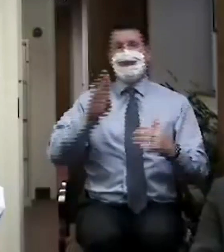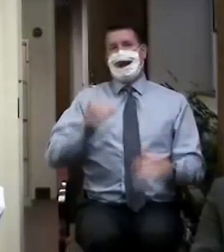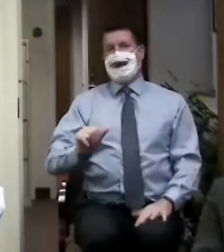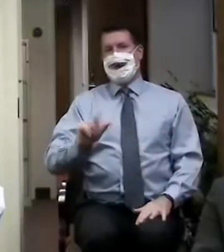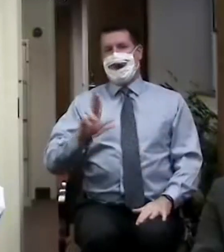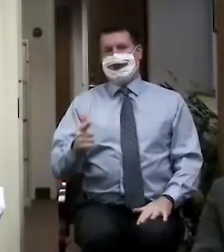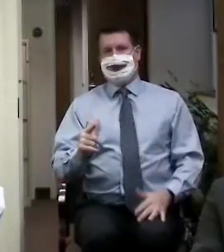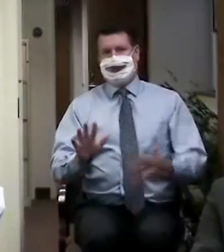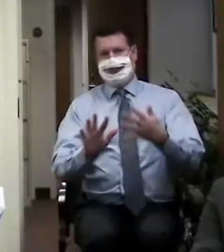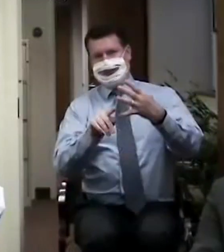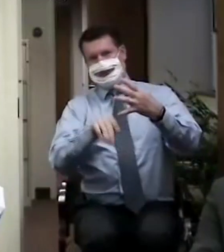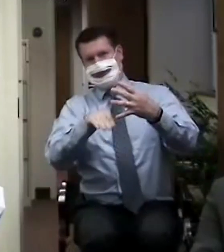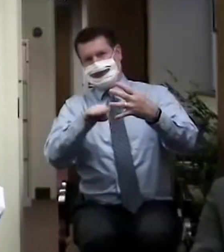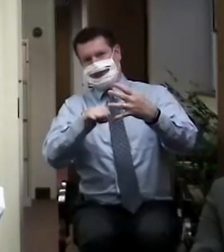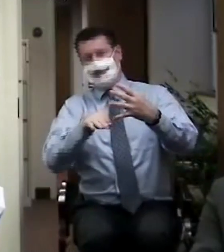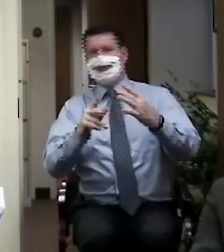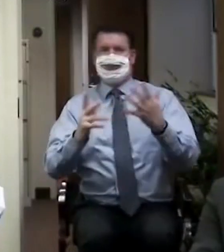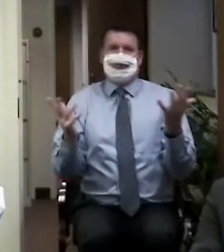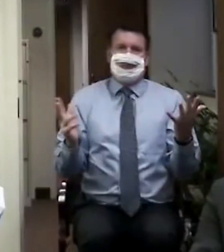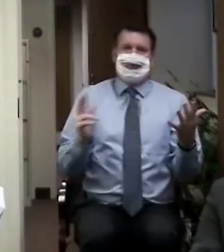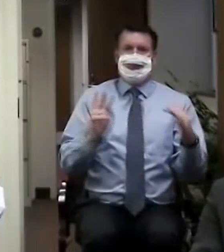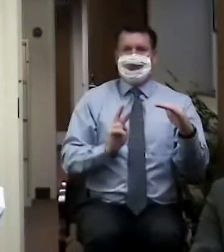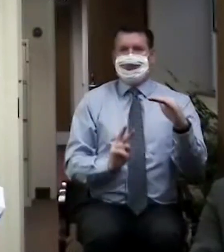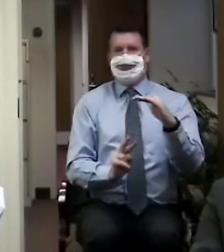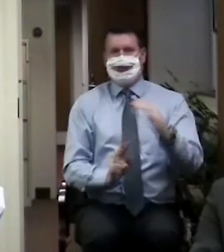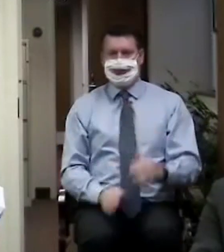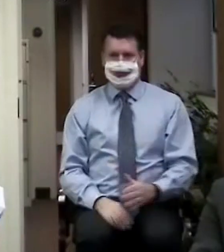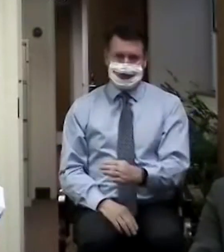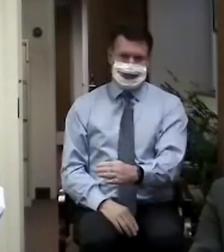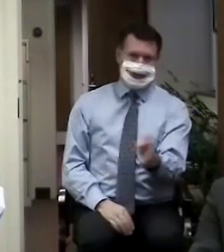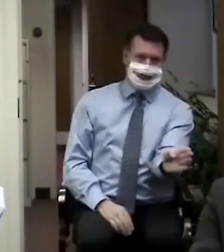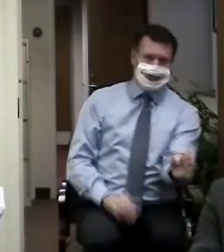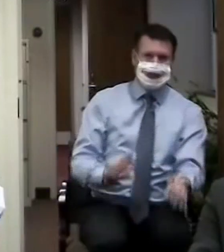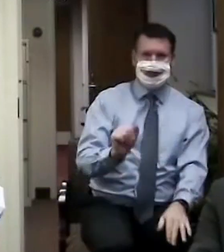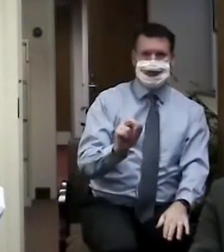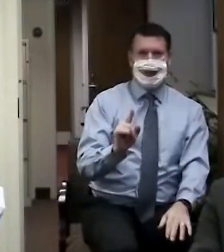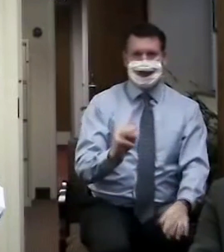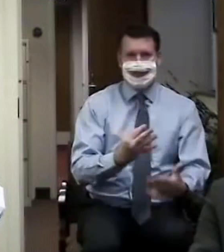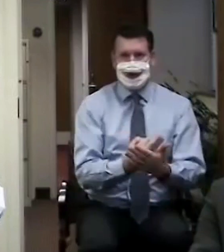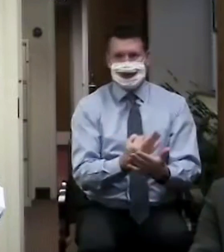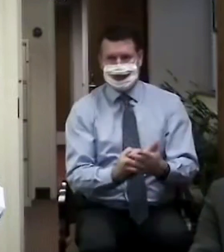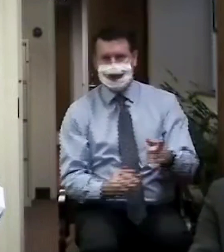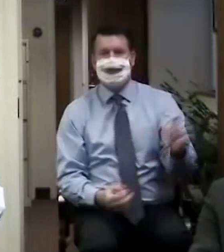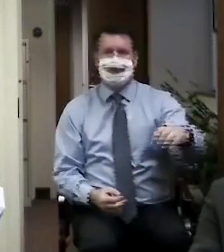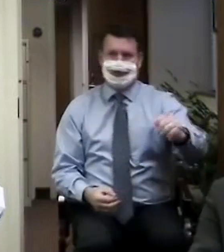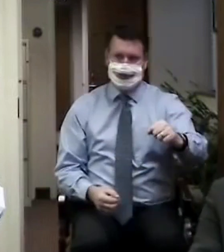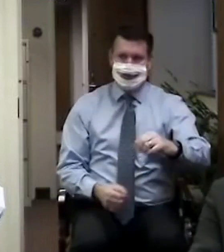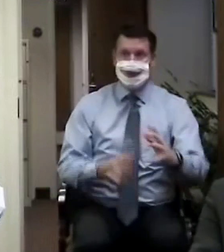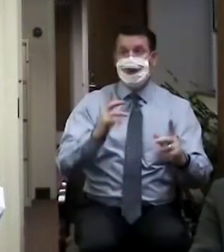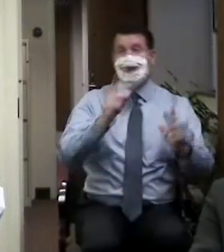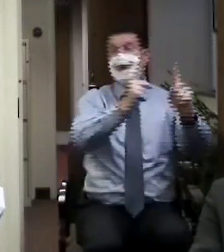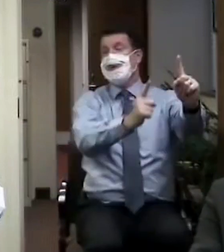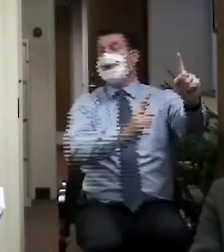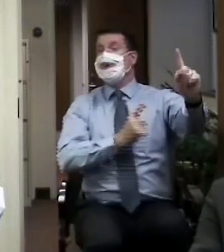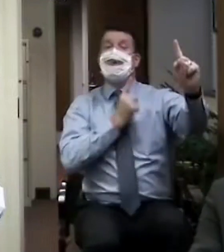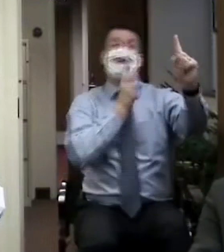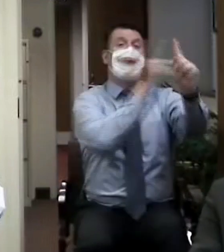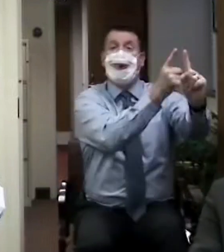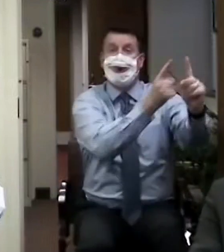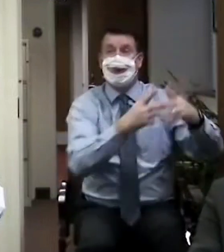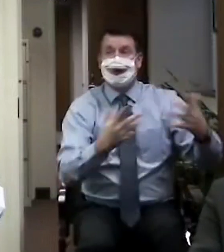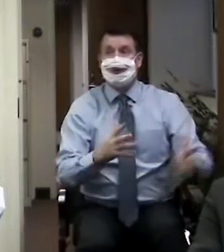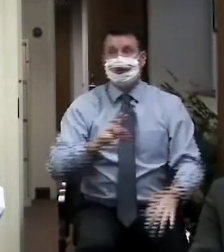as the volume grows, we would expect more and more people to come back. And our goal would be that by the July-August timeframe, like Kathleen just